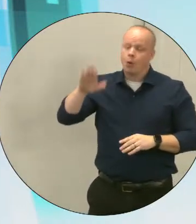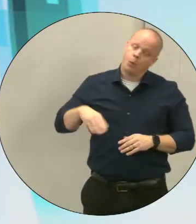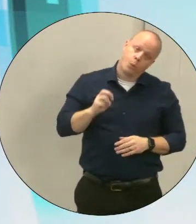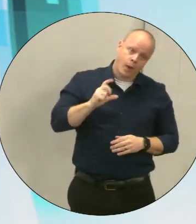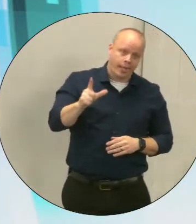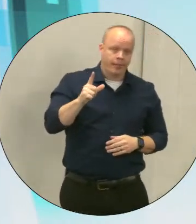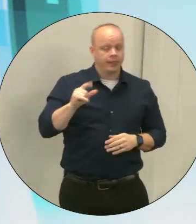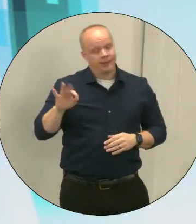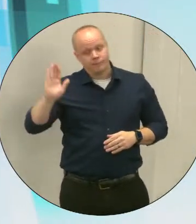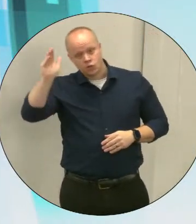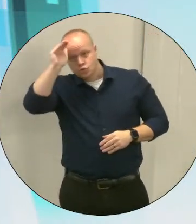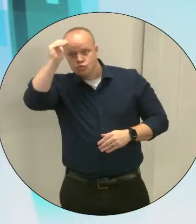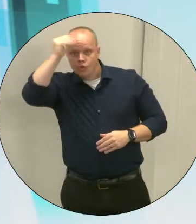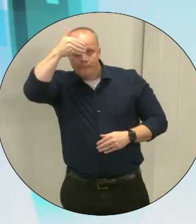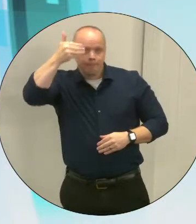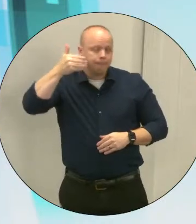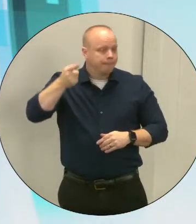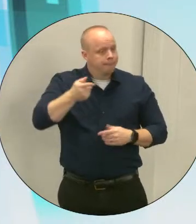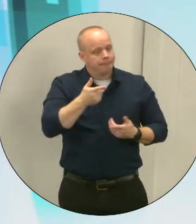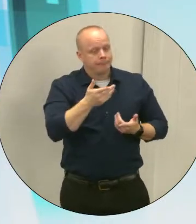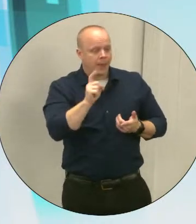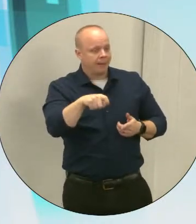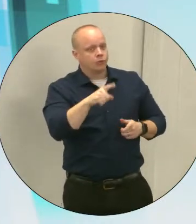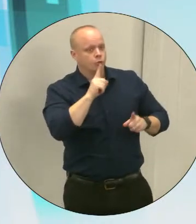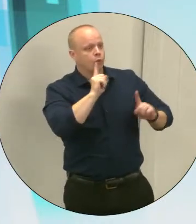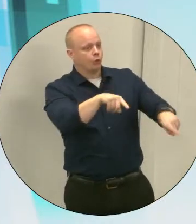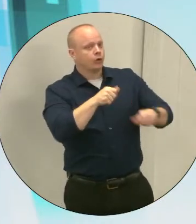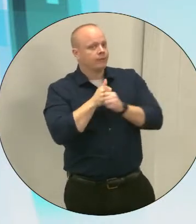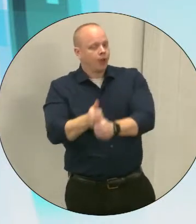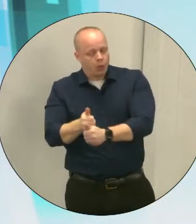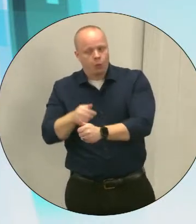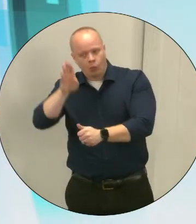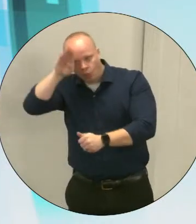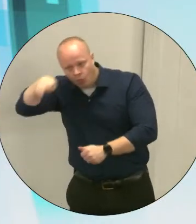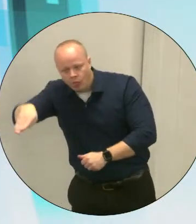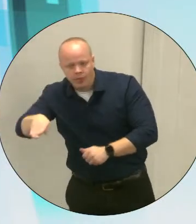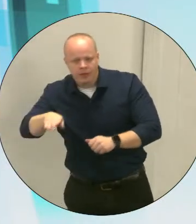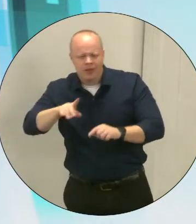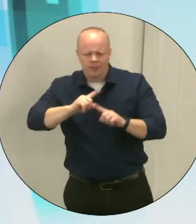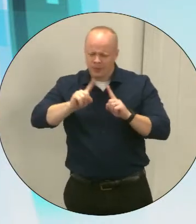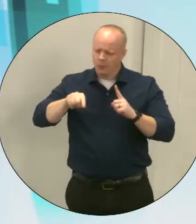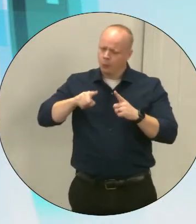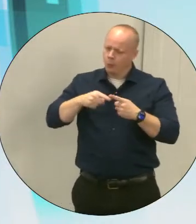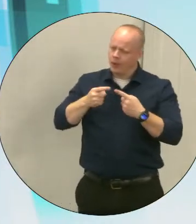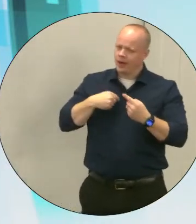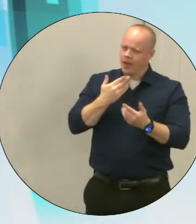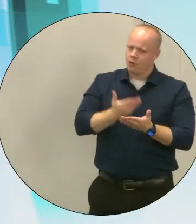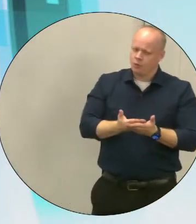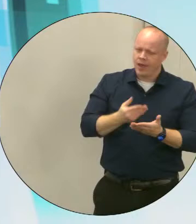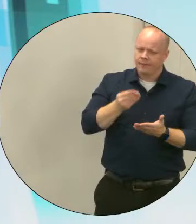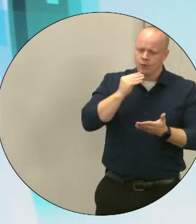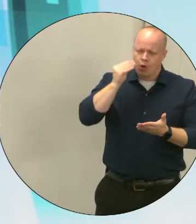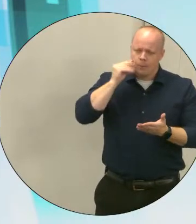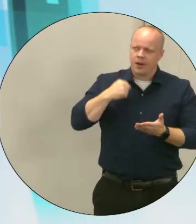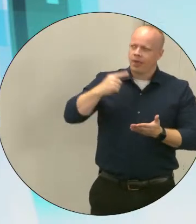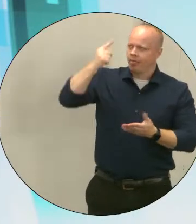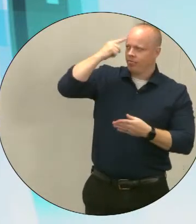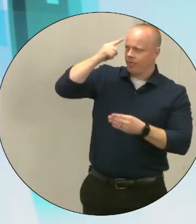if Trump gives us an executive order, we have to follow that. But when I got home and I was sort of reevaluating the